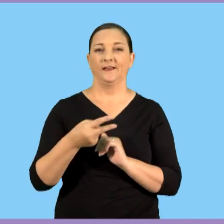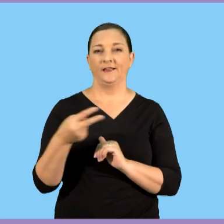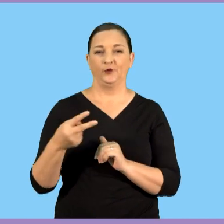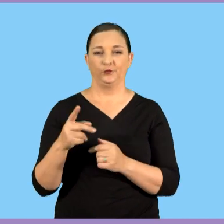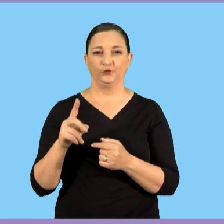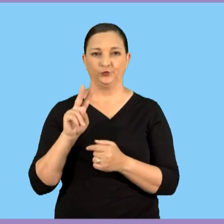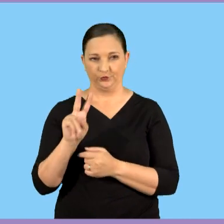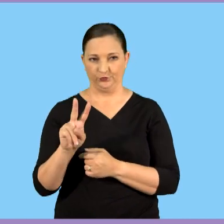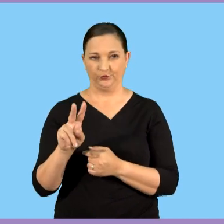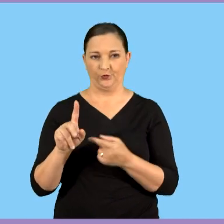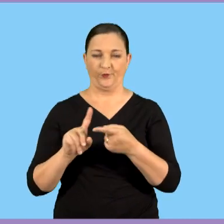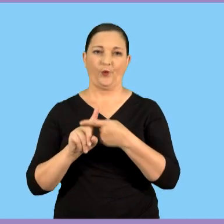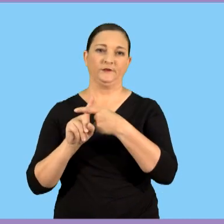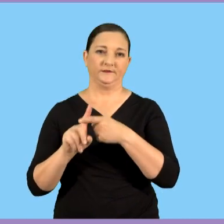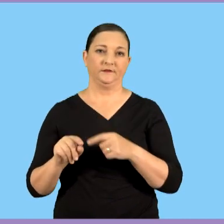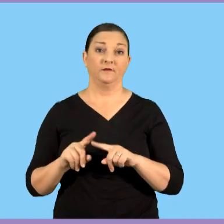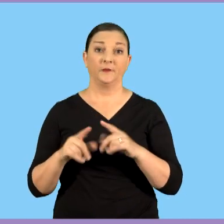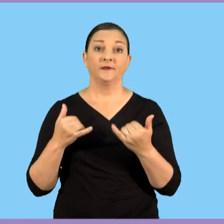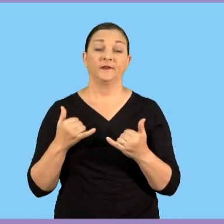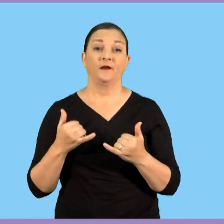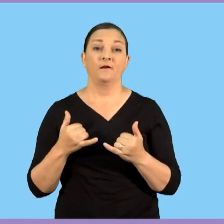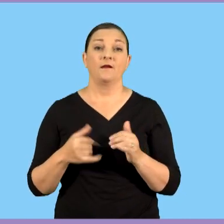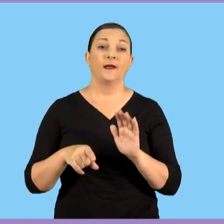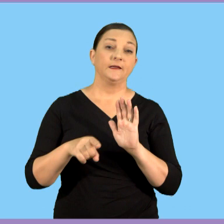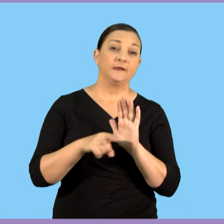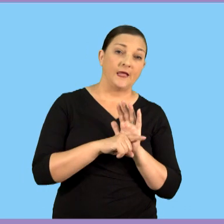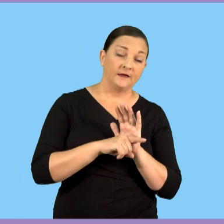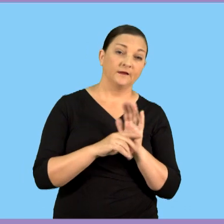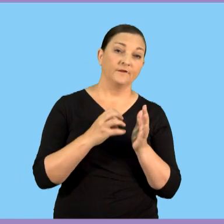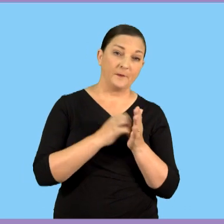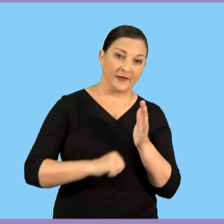a positive 2. So now we have a negative 4